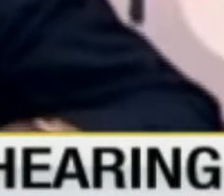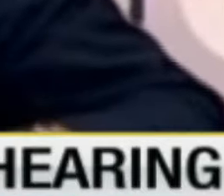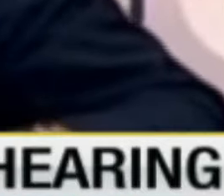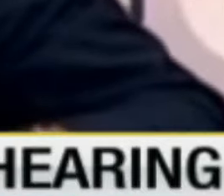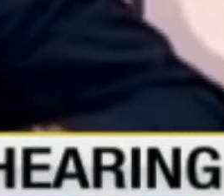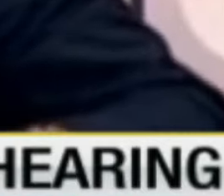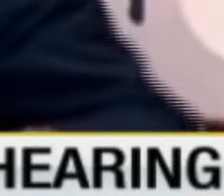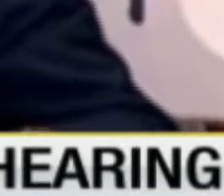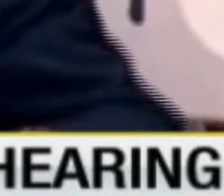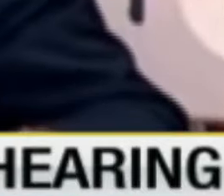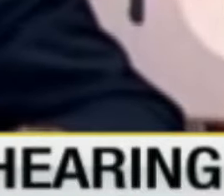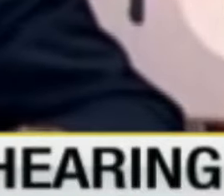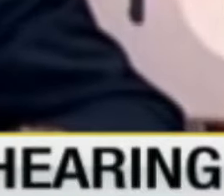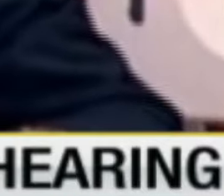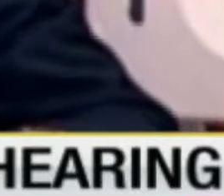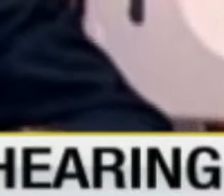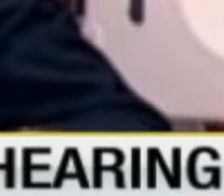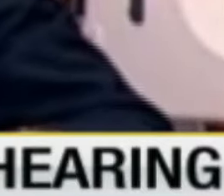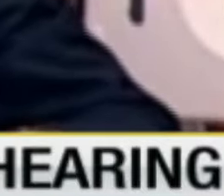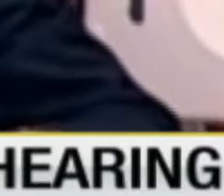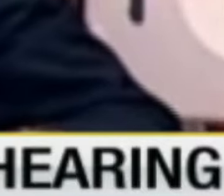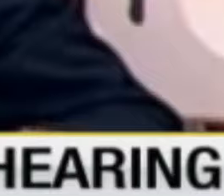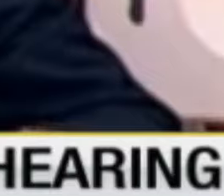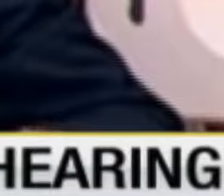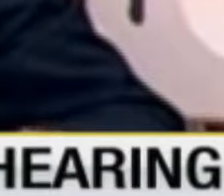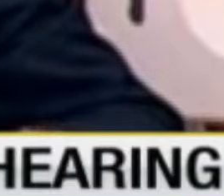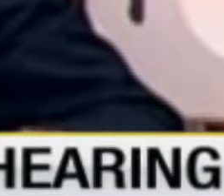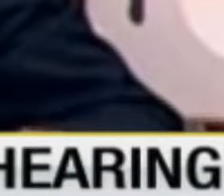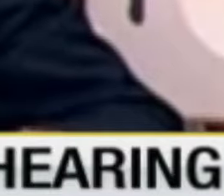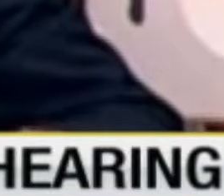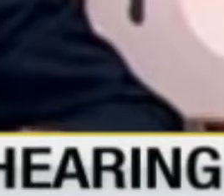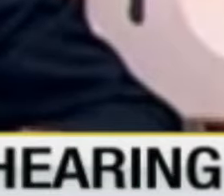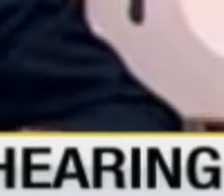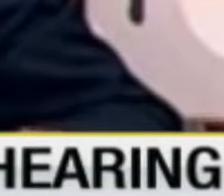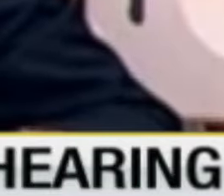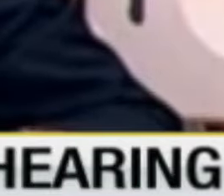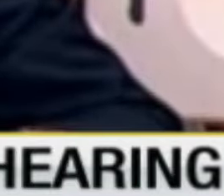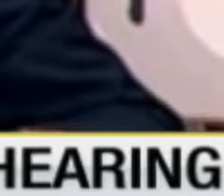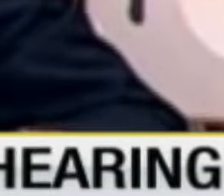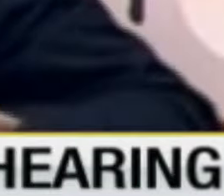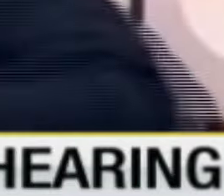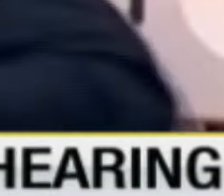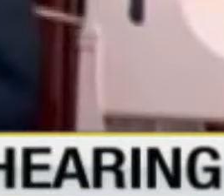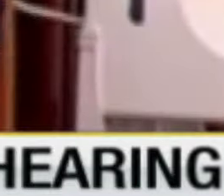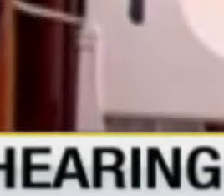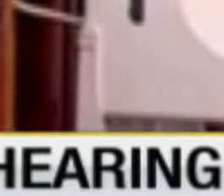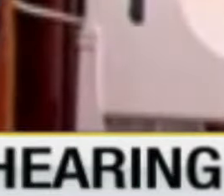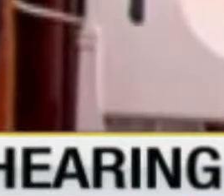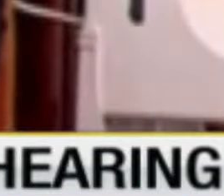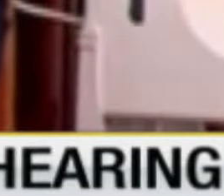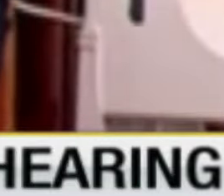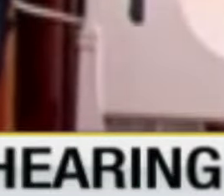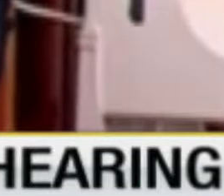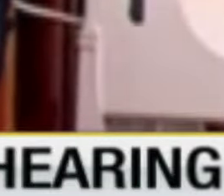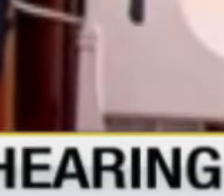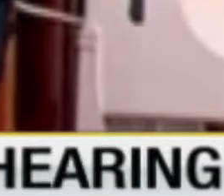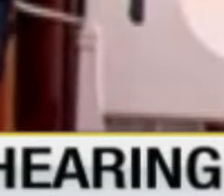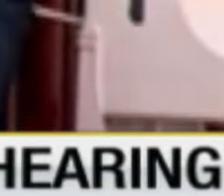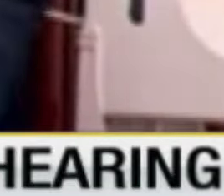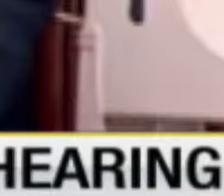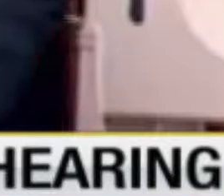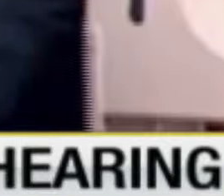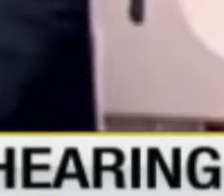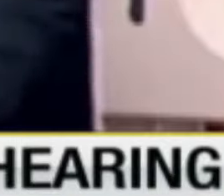Honorable Speaker, through various testimonies and exhibits that we have already filed, that there is a